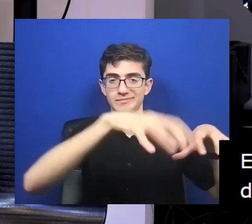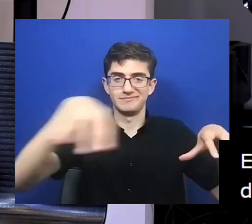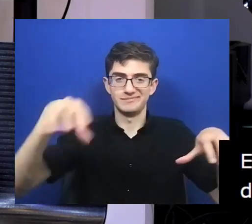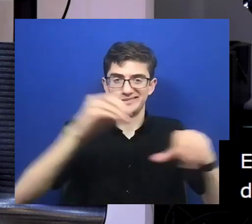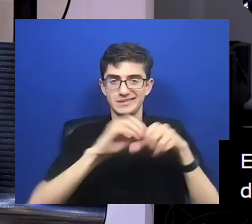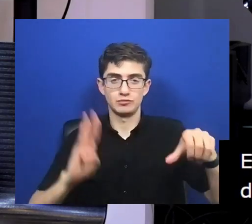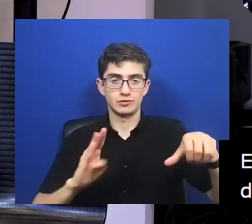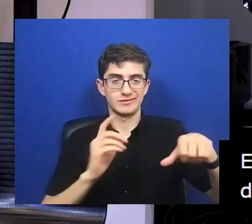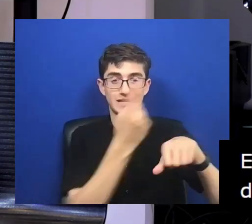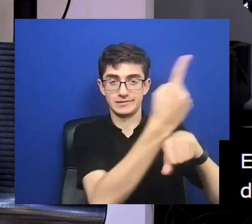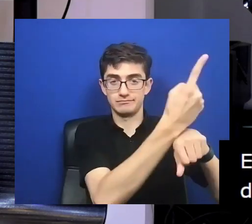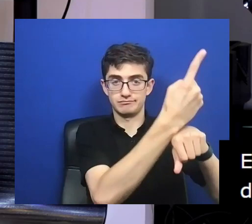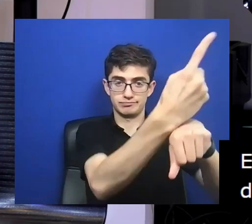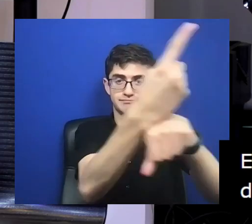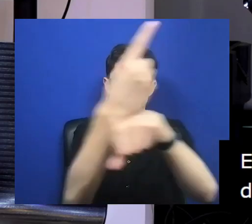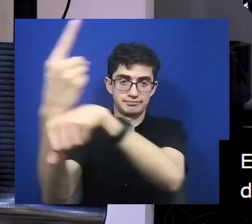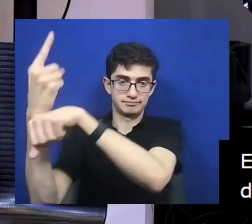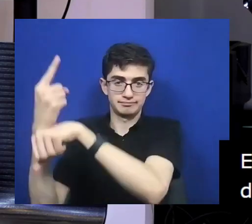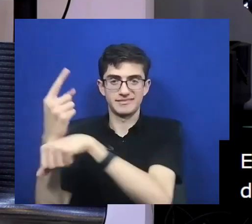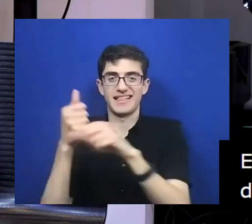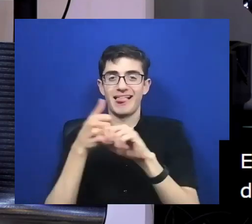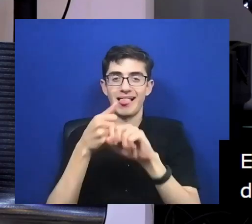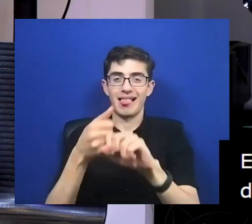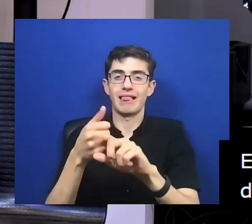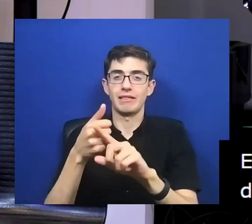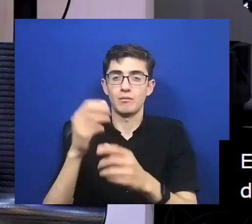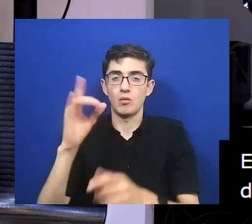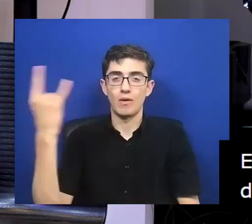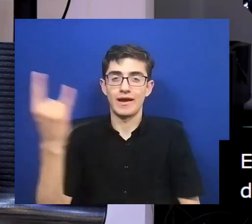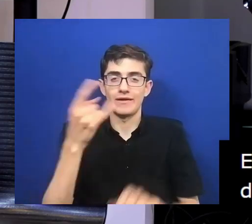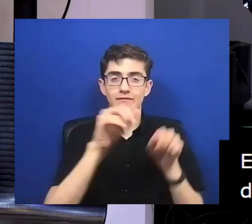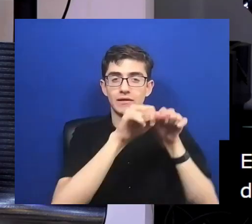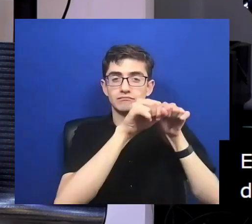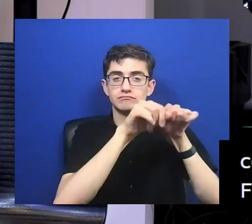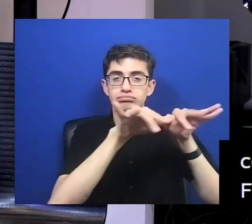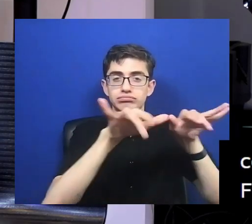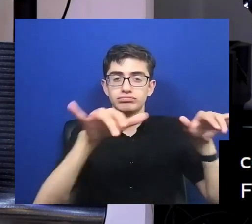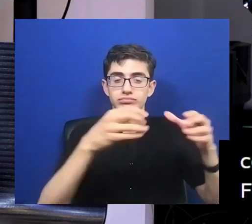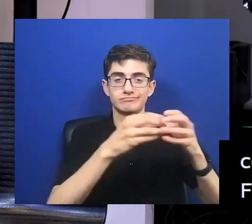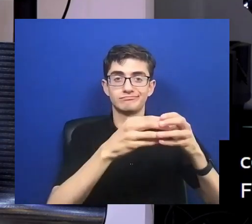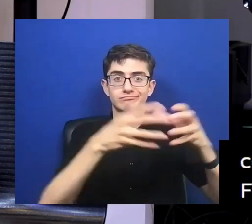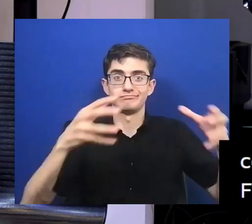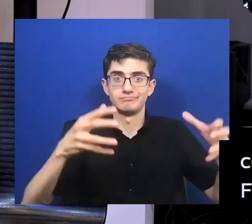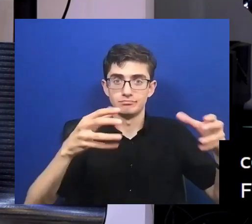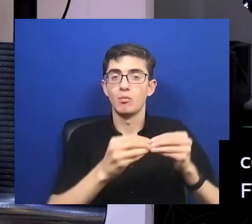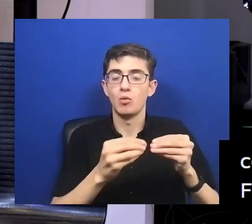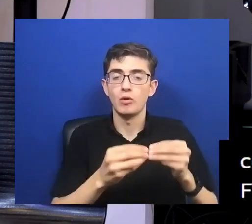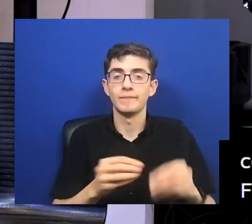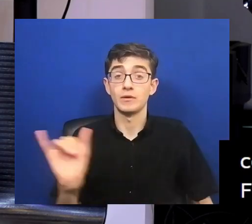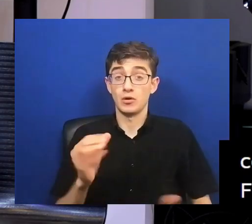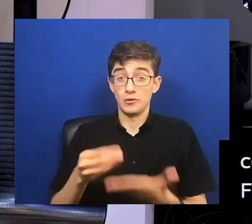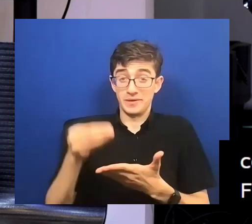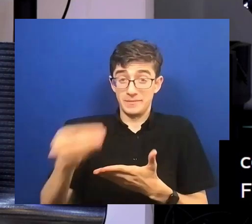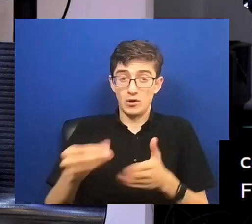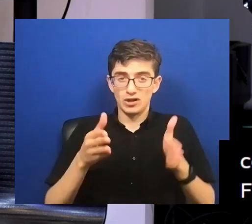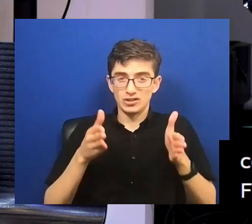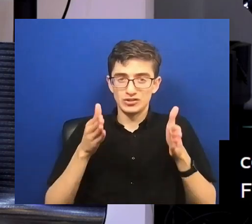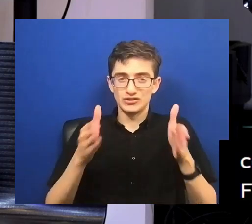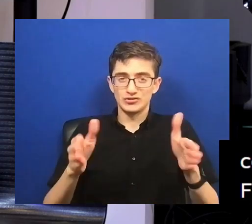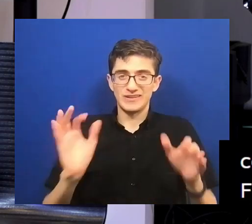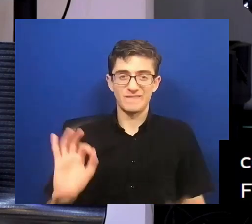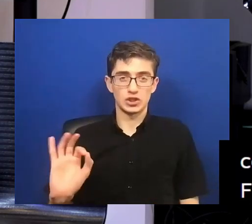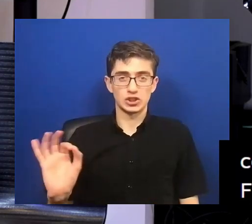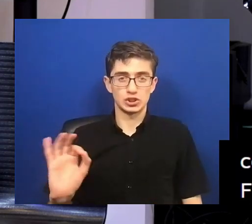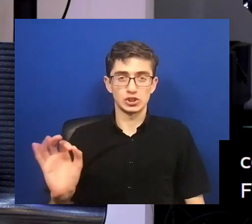Wi-Fi deeper into the community. We bought street furniture and worked with the DOT to start setting up